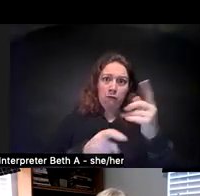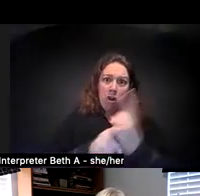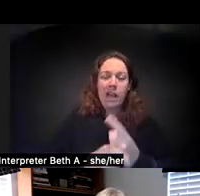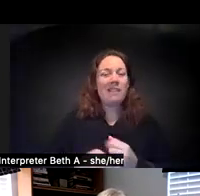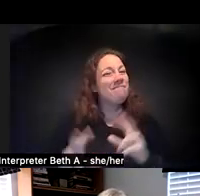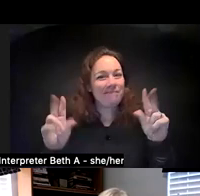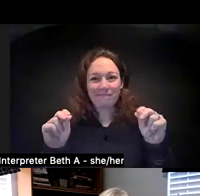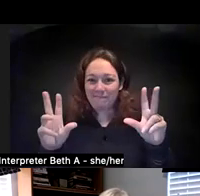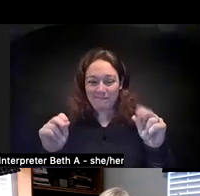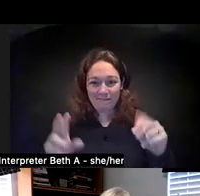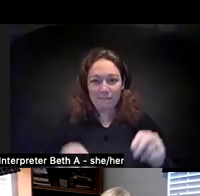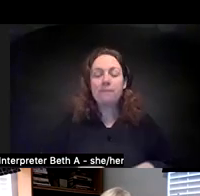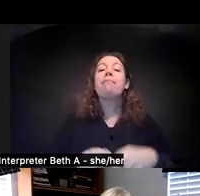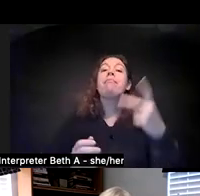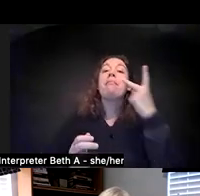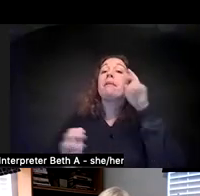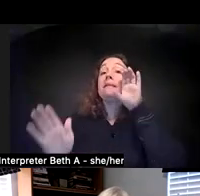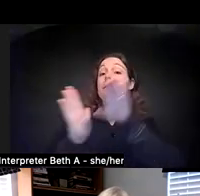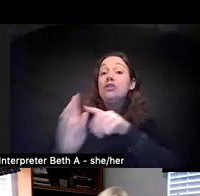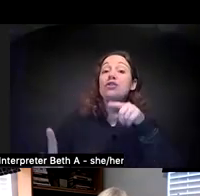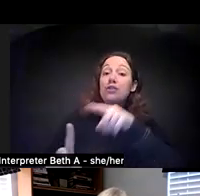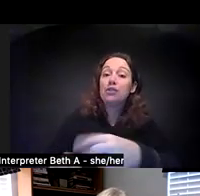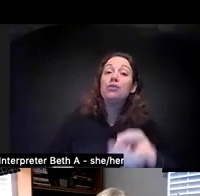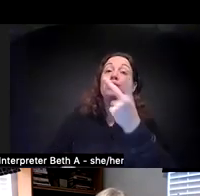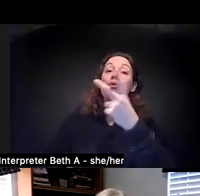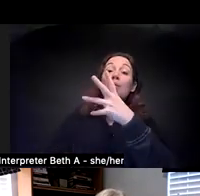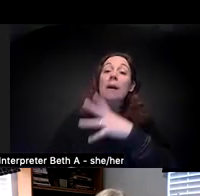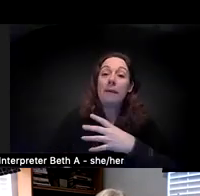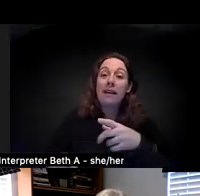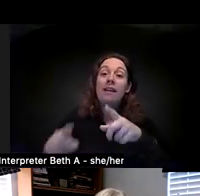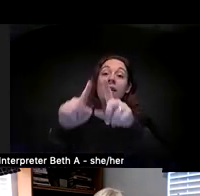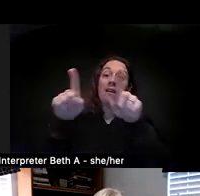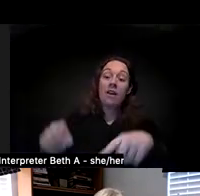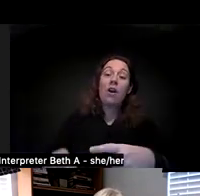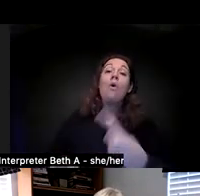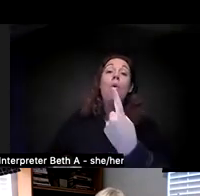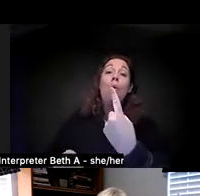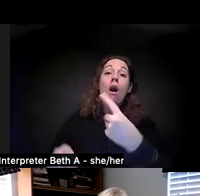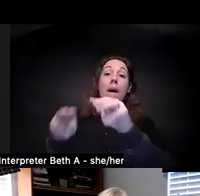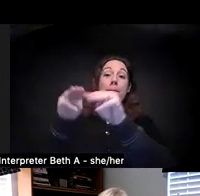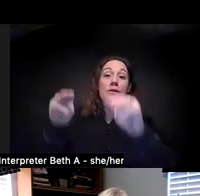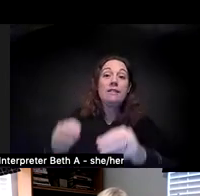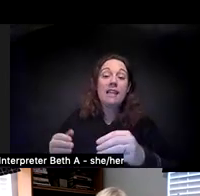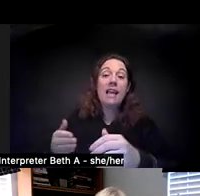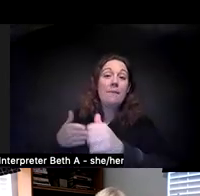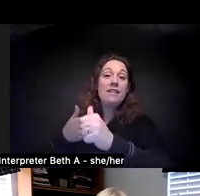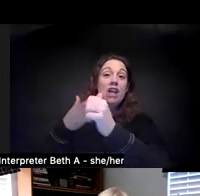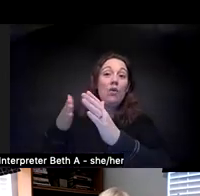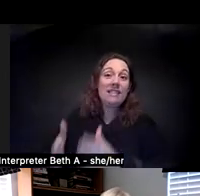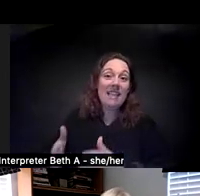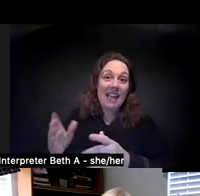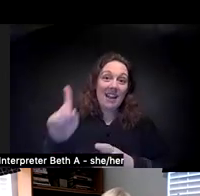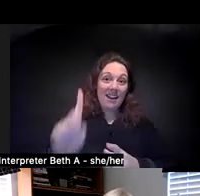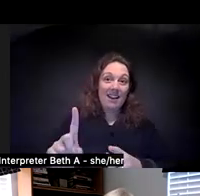two women, one who is taking a tour with someone from the museum. This is the International Spy Museum,